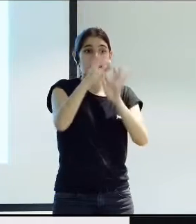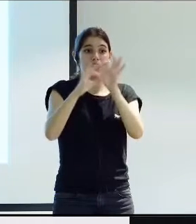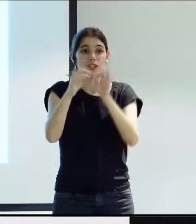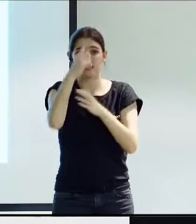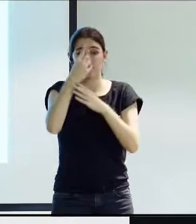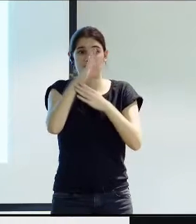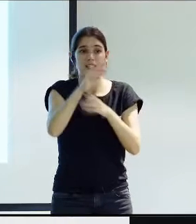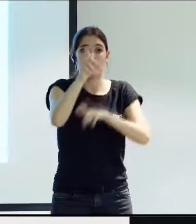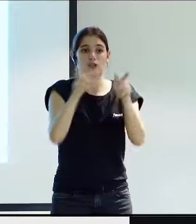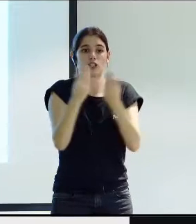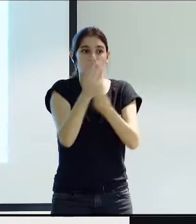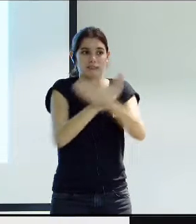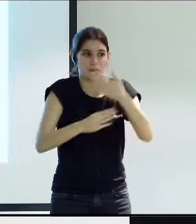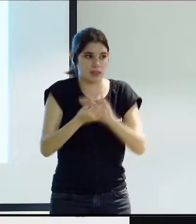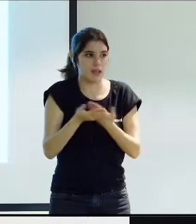can also be